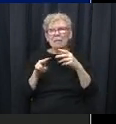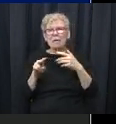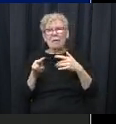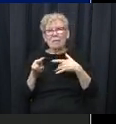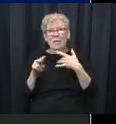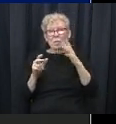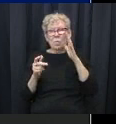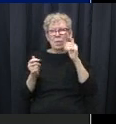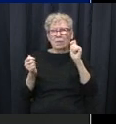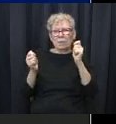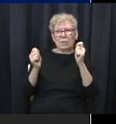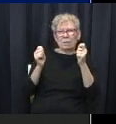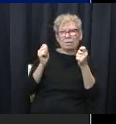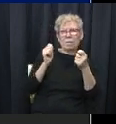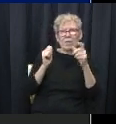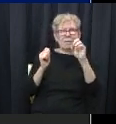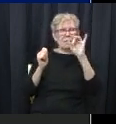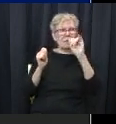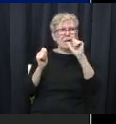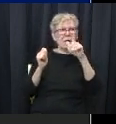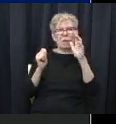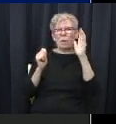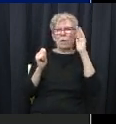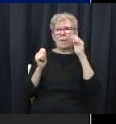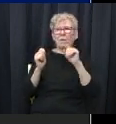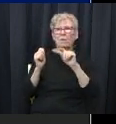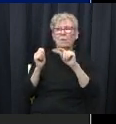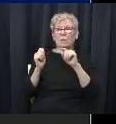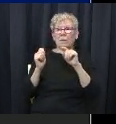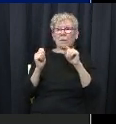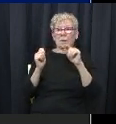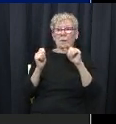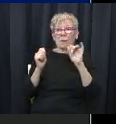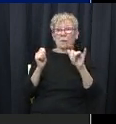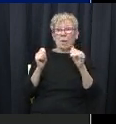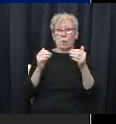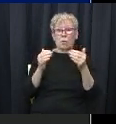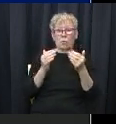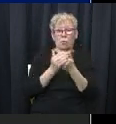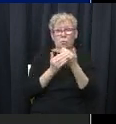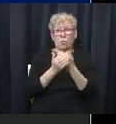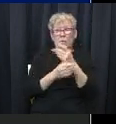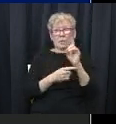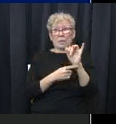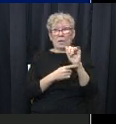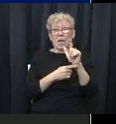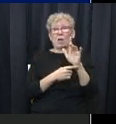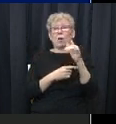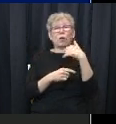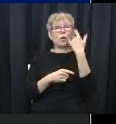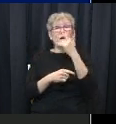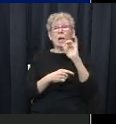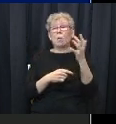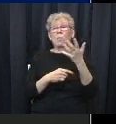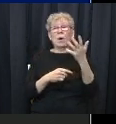what the new map looks like. Next slide.